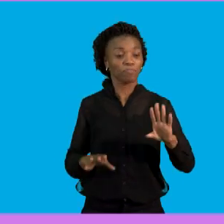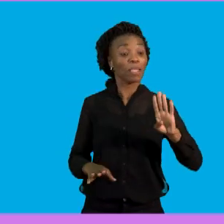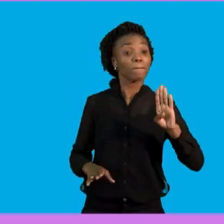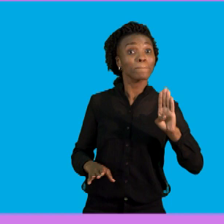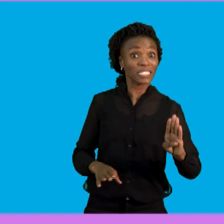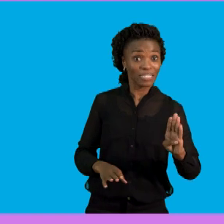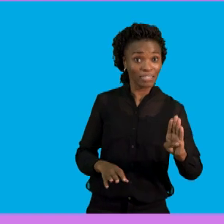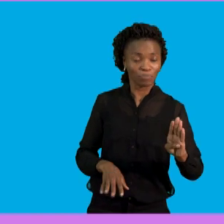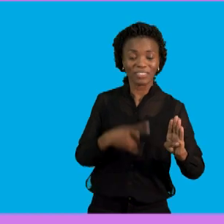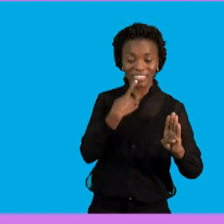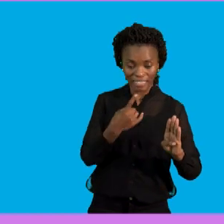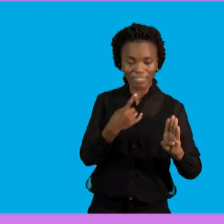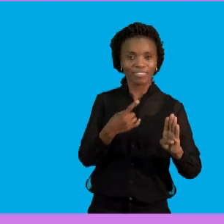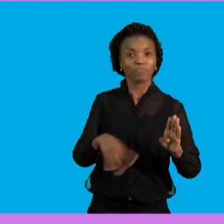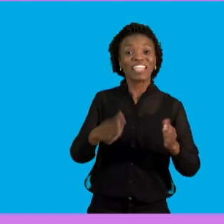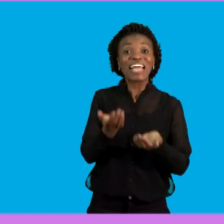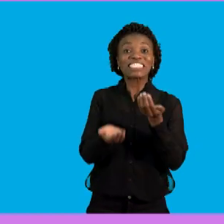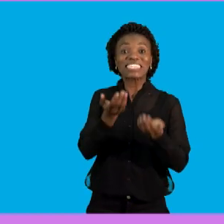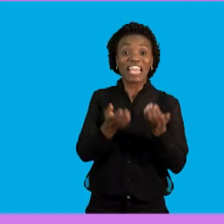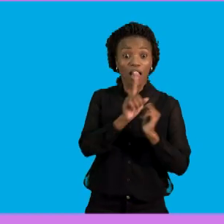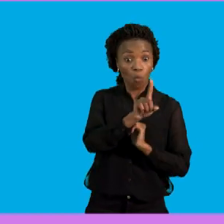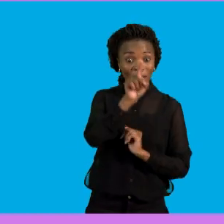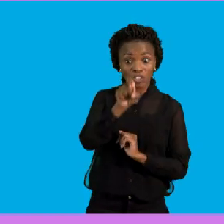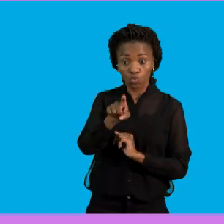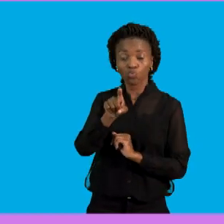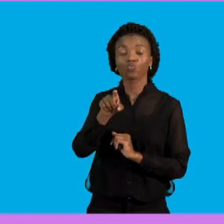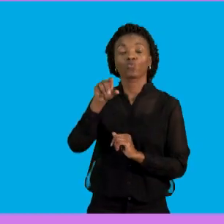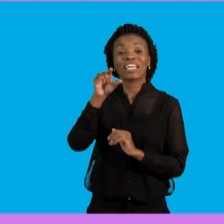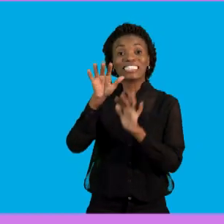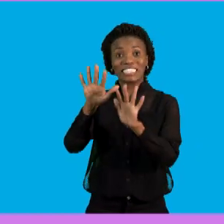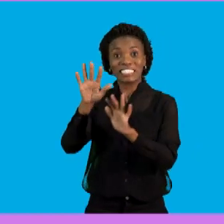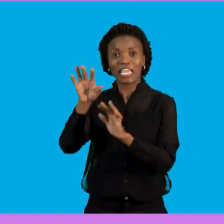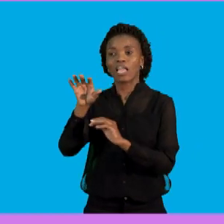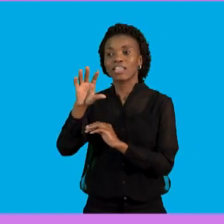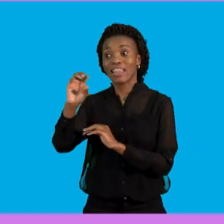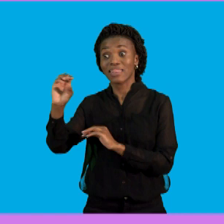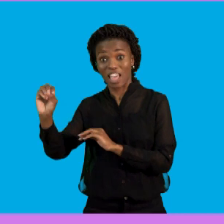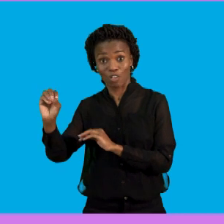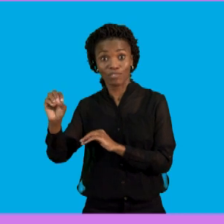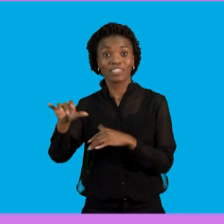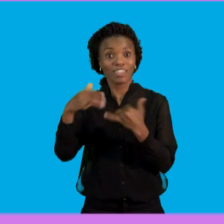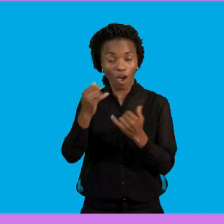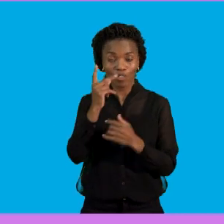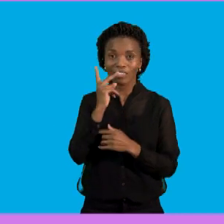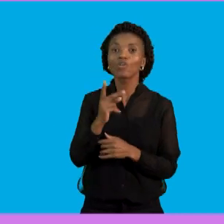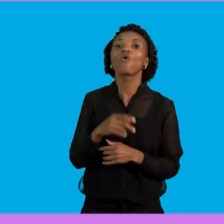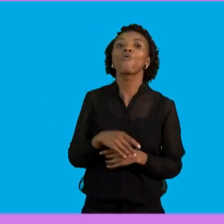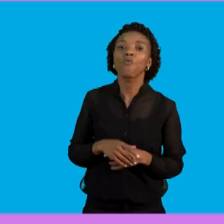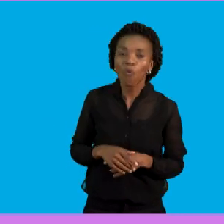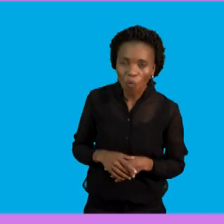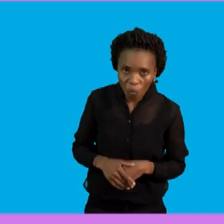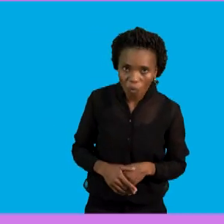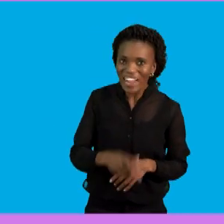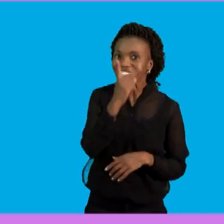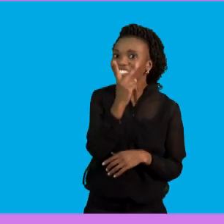if the scale of the map is given as 1 is to 10,000, so now you should be able to recognize the type